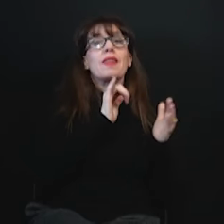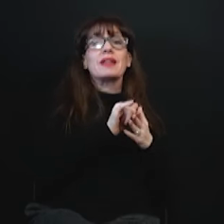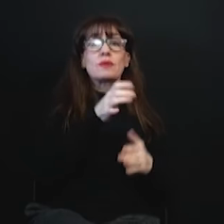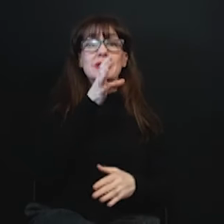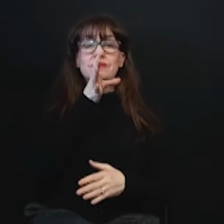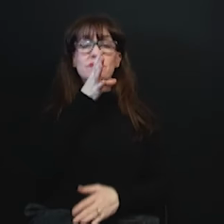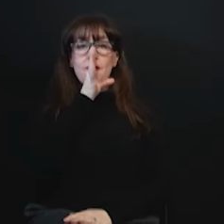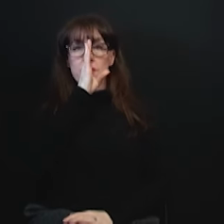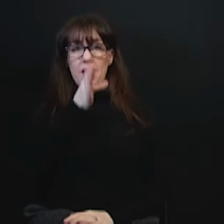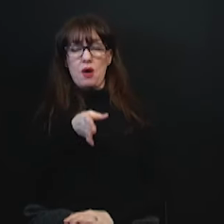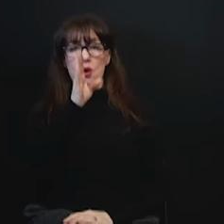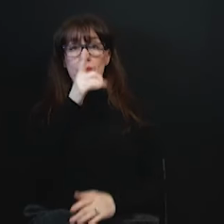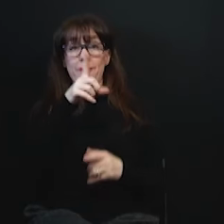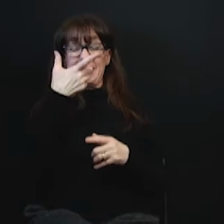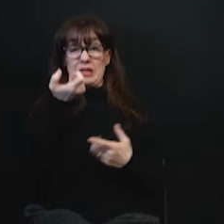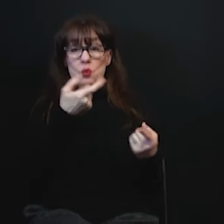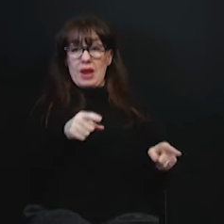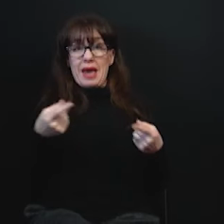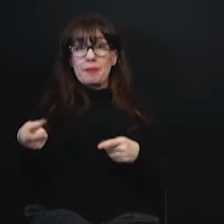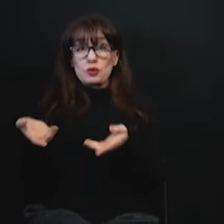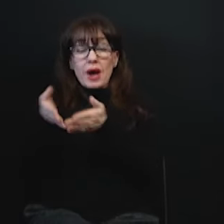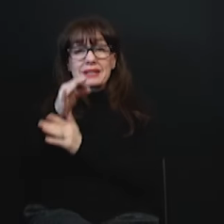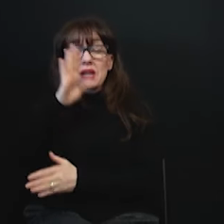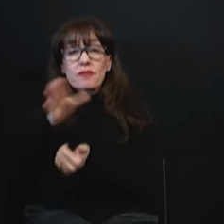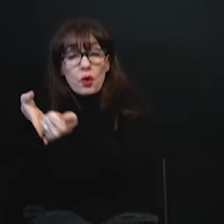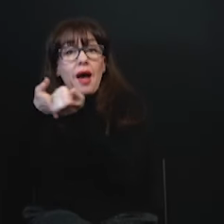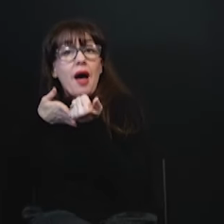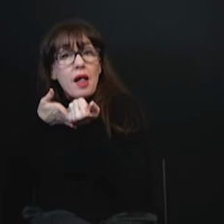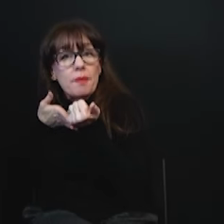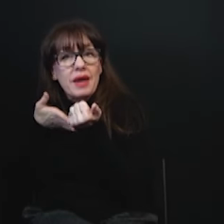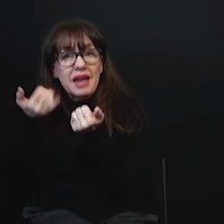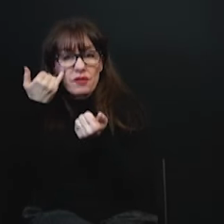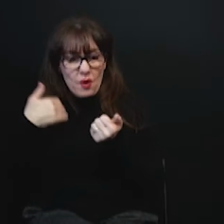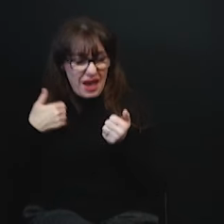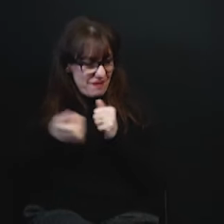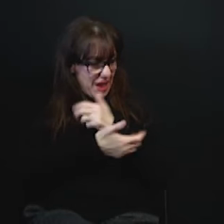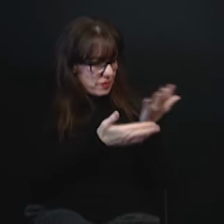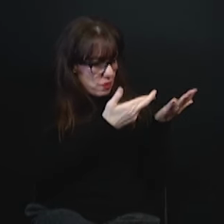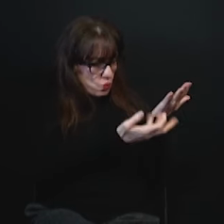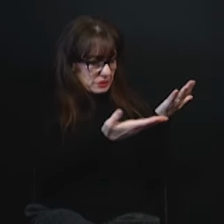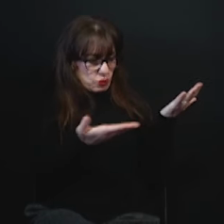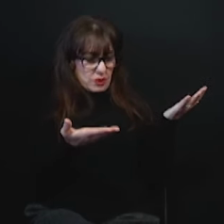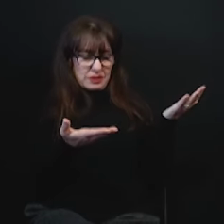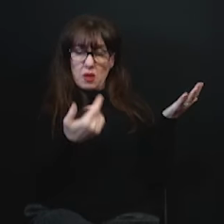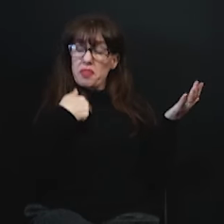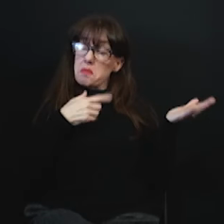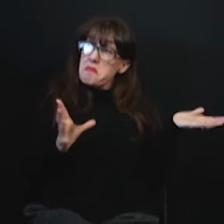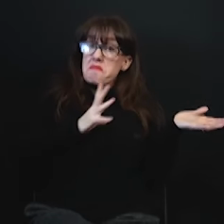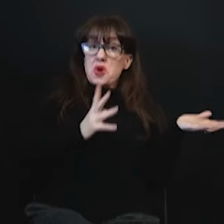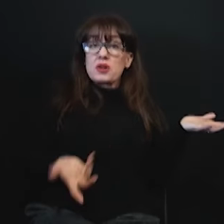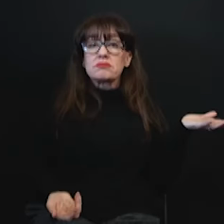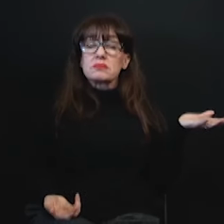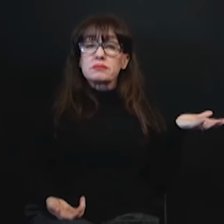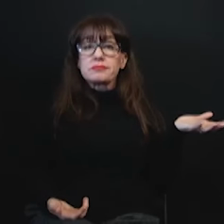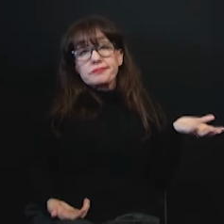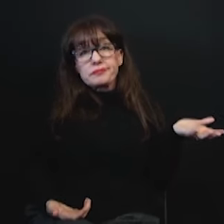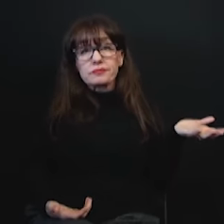talking about. Because when it comes to asking God for help, if you have all the resources and you think you're good,